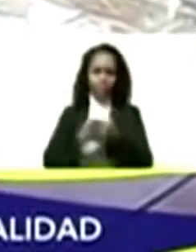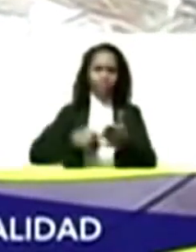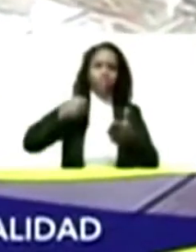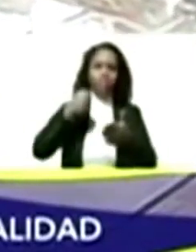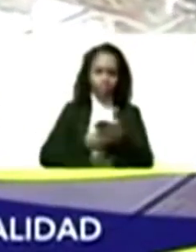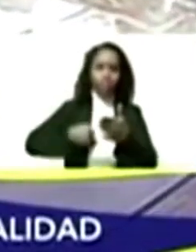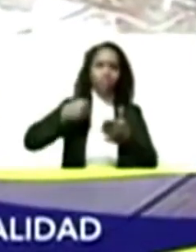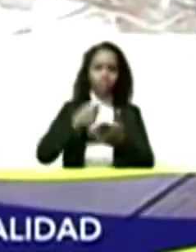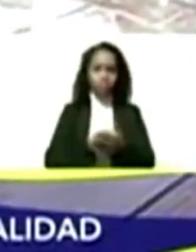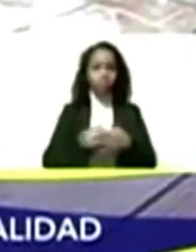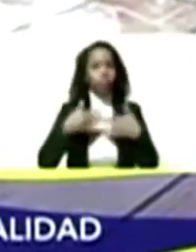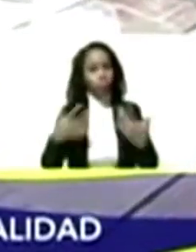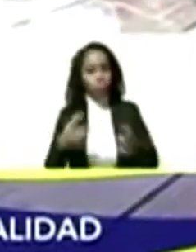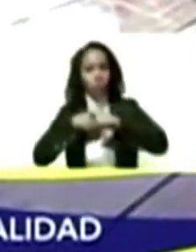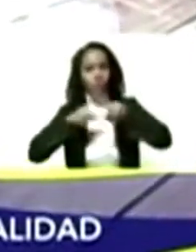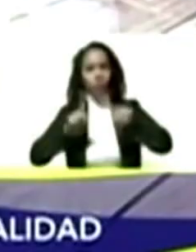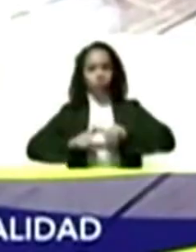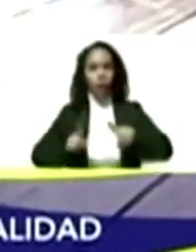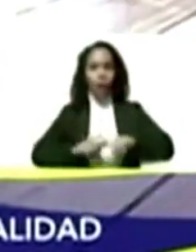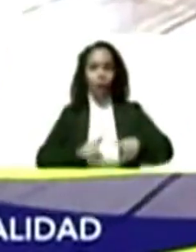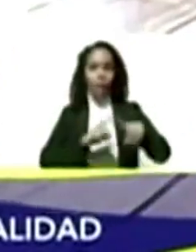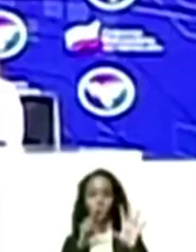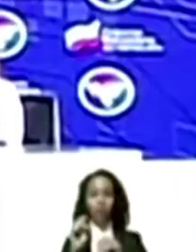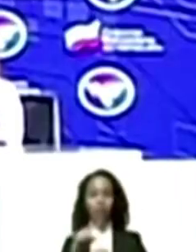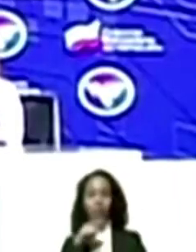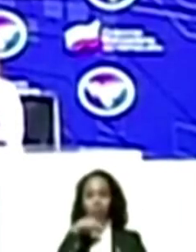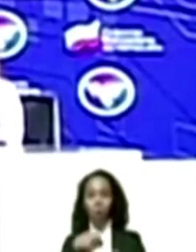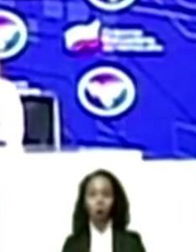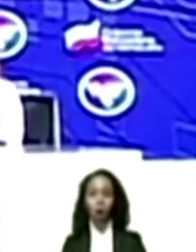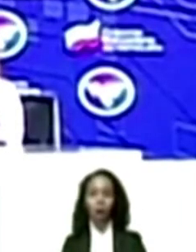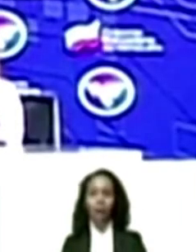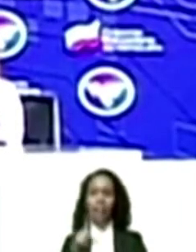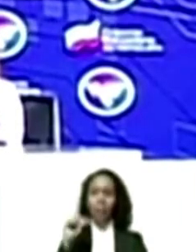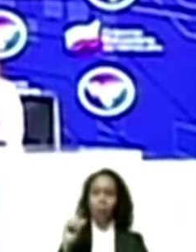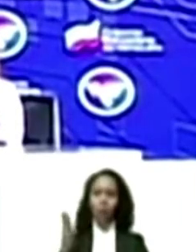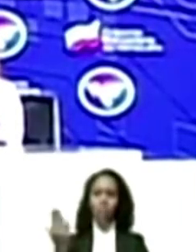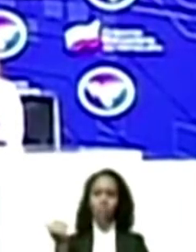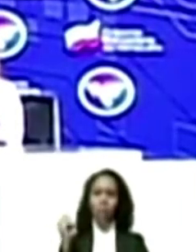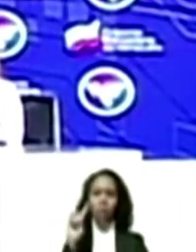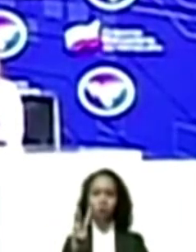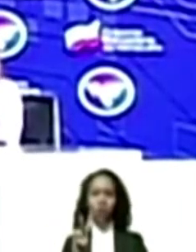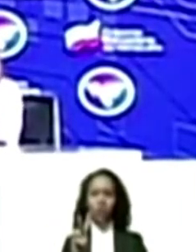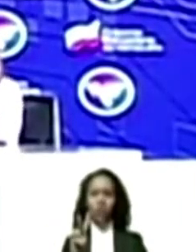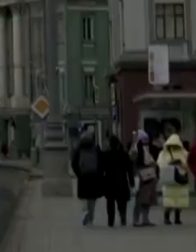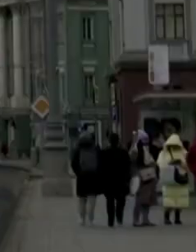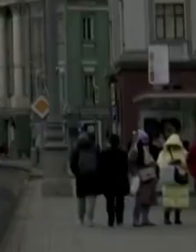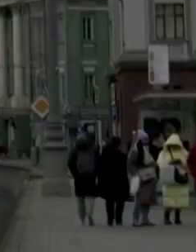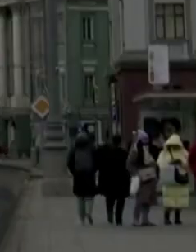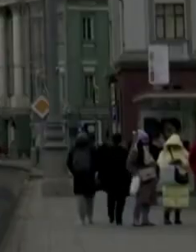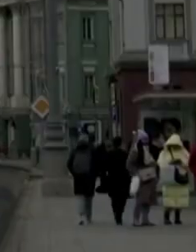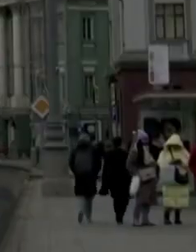and Venezuelan officials discussed the possibility of easing oil sanctions on Venezuela